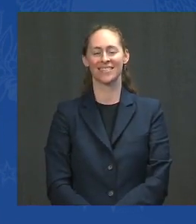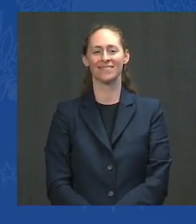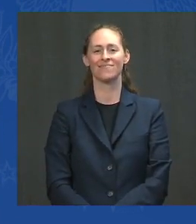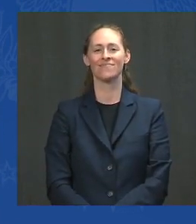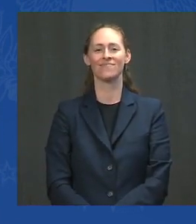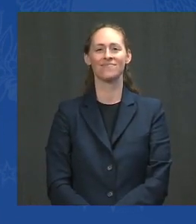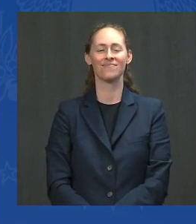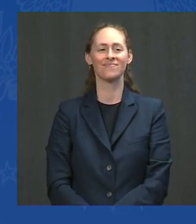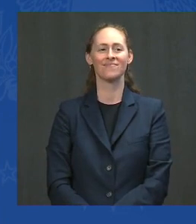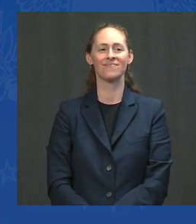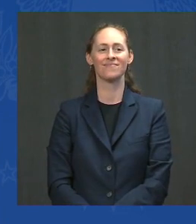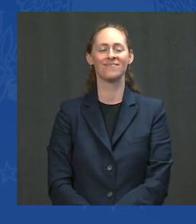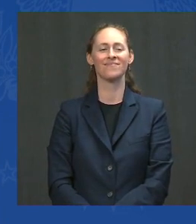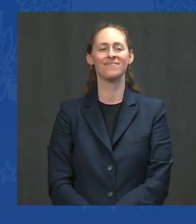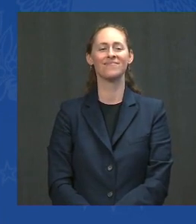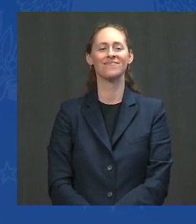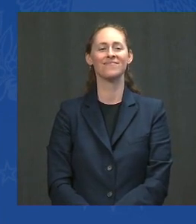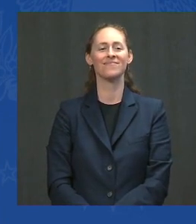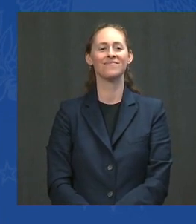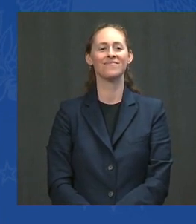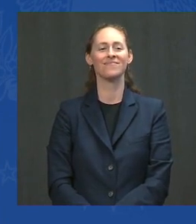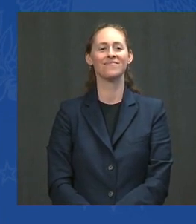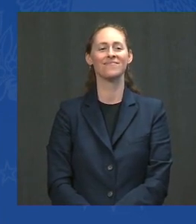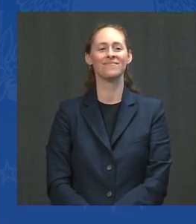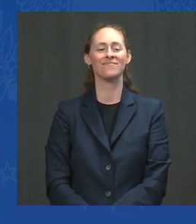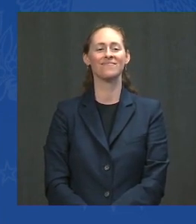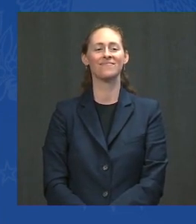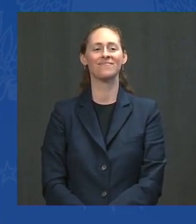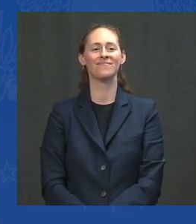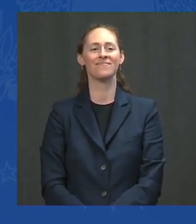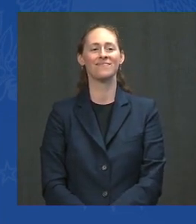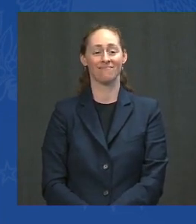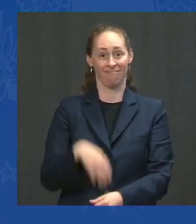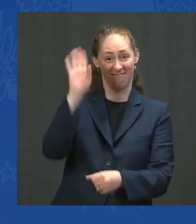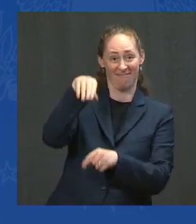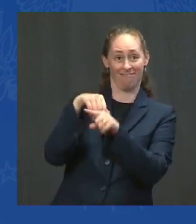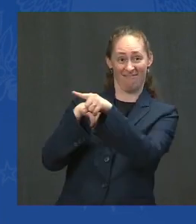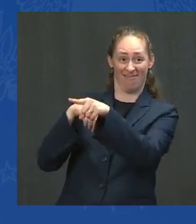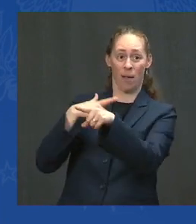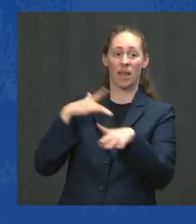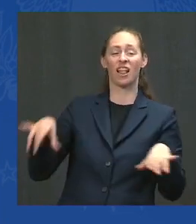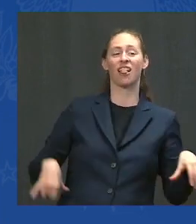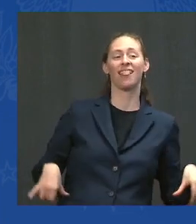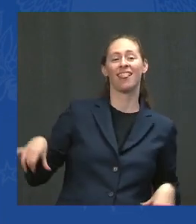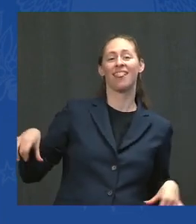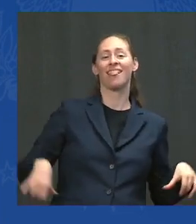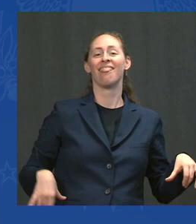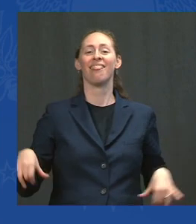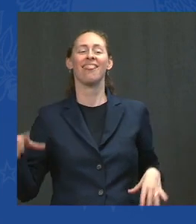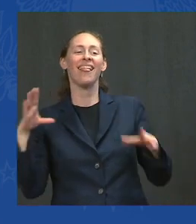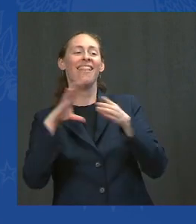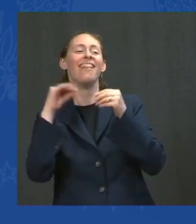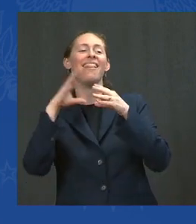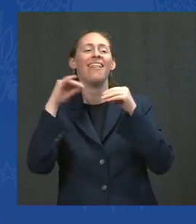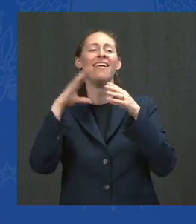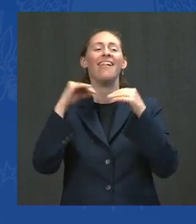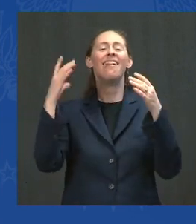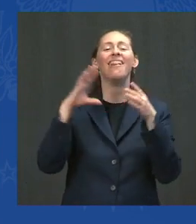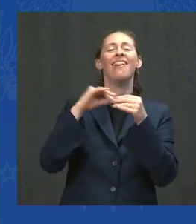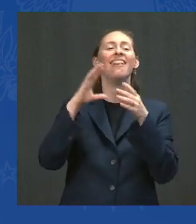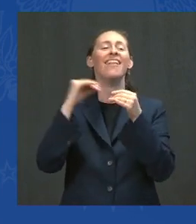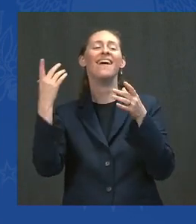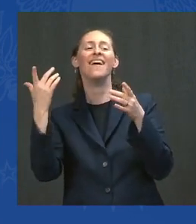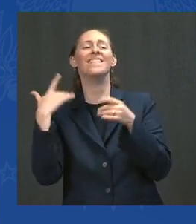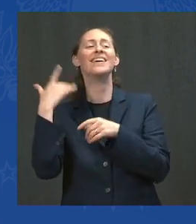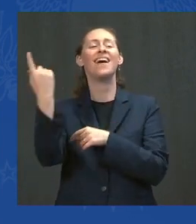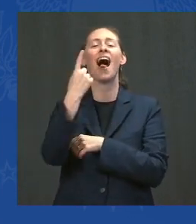As they say up in Scranton, she's bragging on y'all. They don't say y'all up there. They say that in Delaware. But you do because you got family